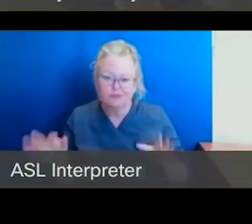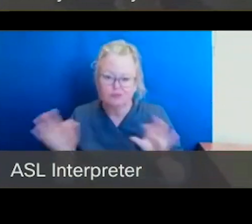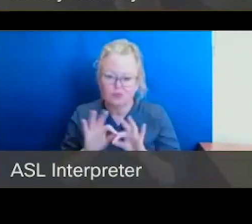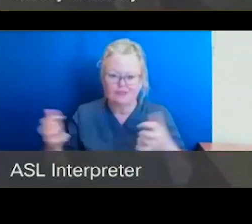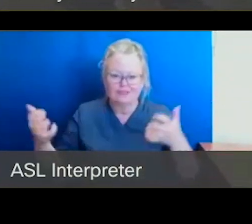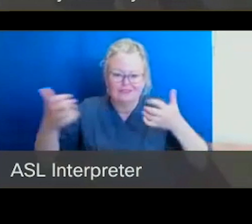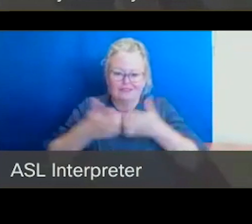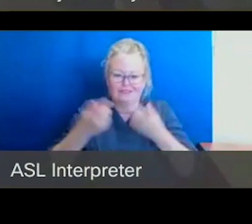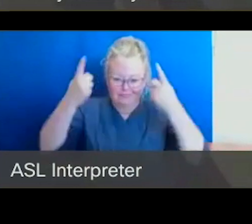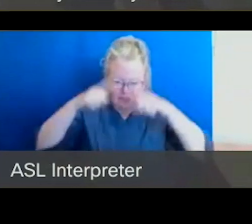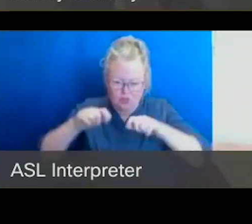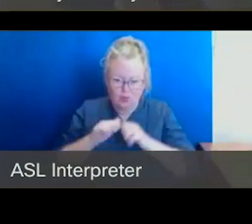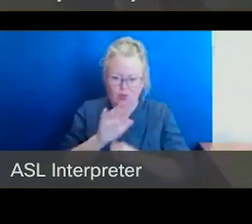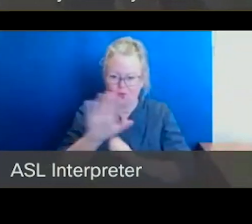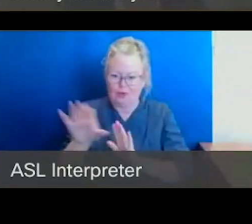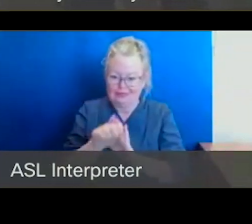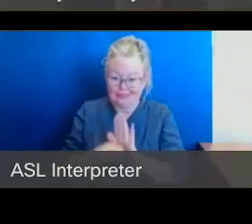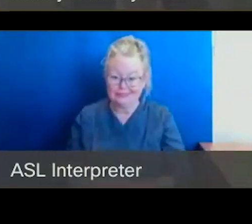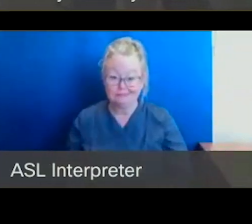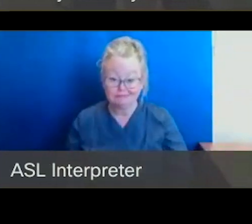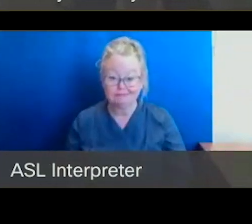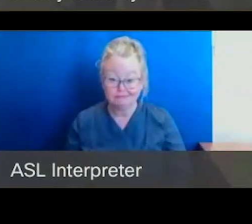Great. Thank you.